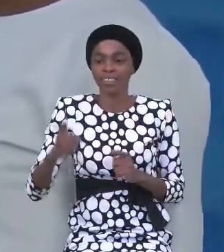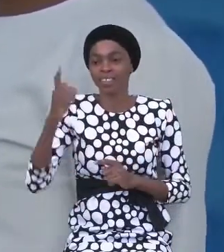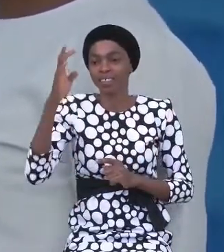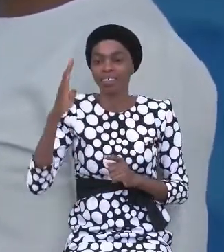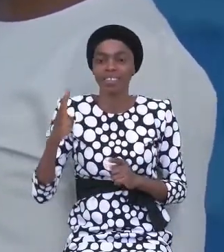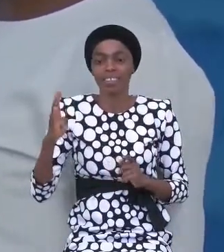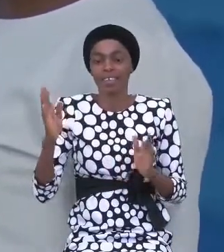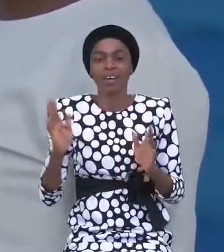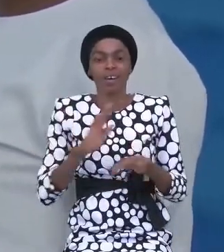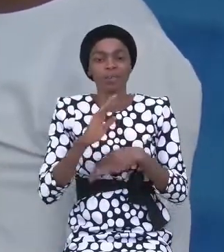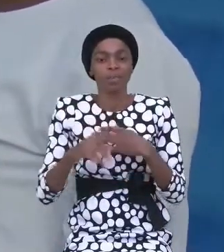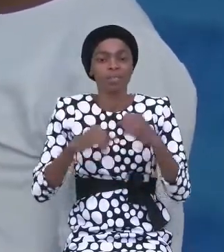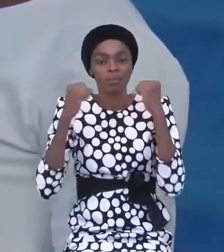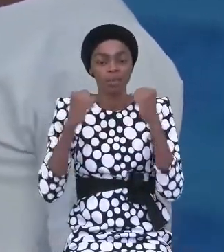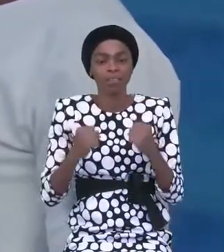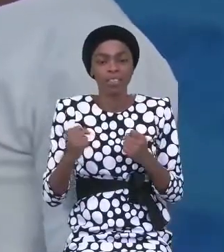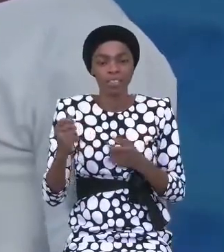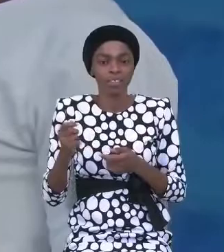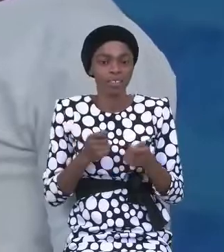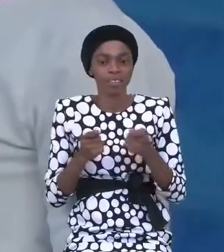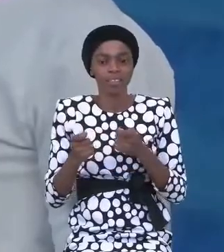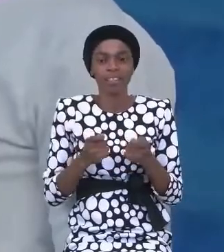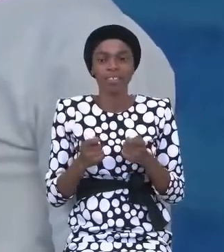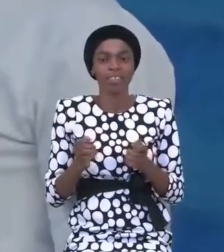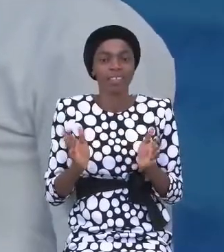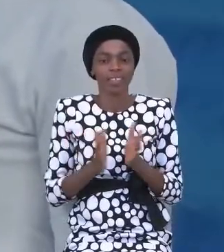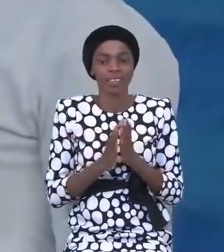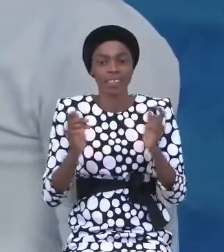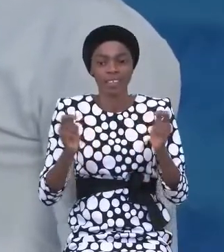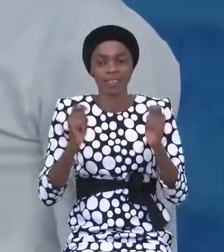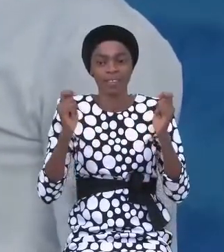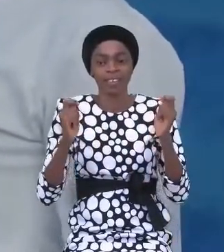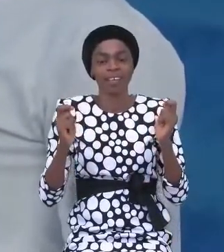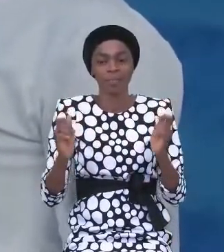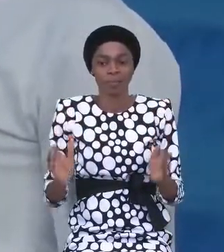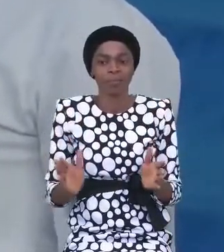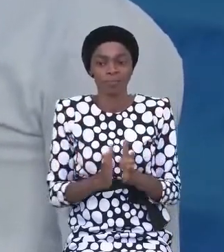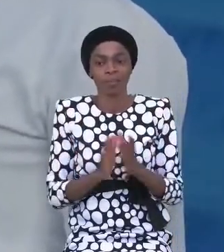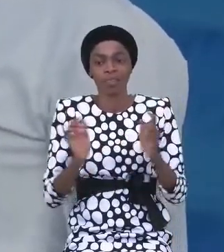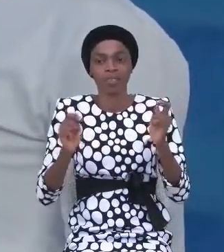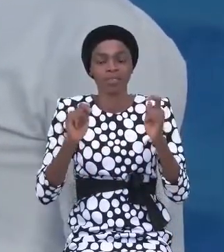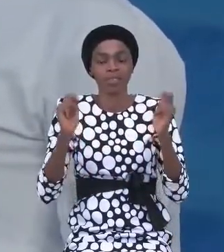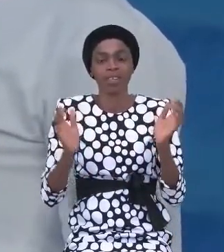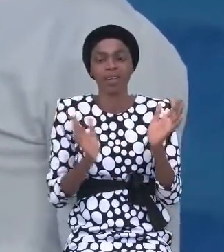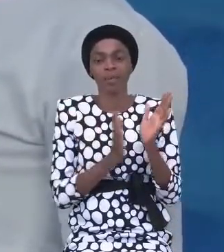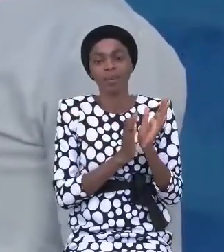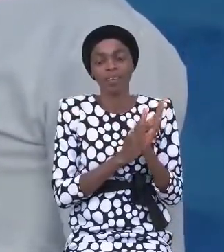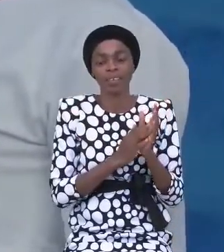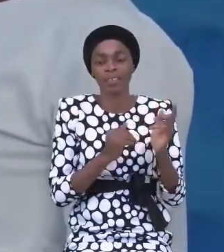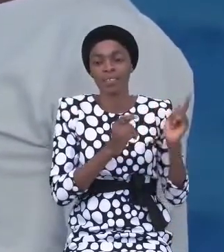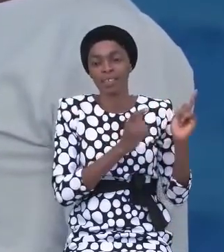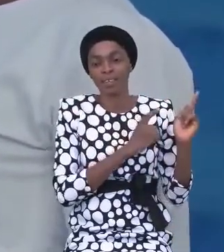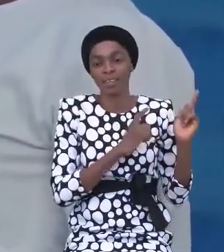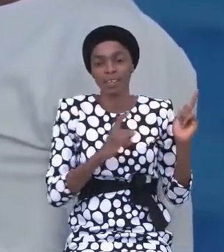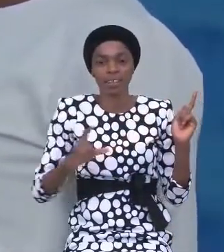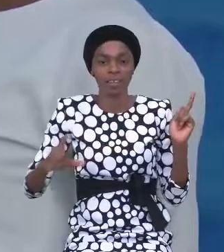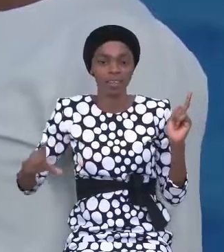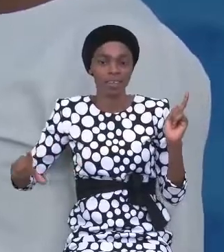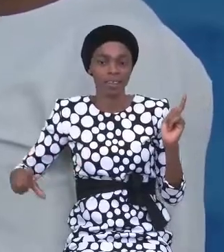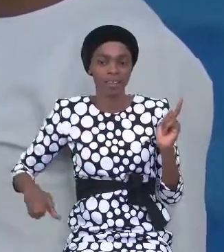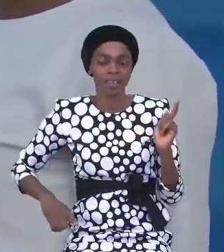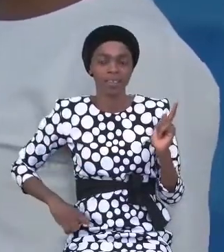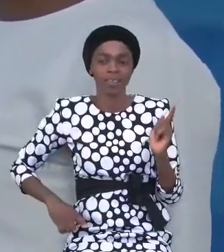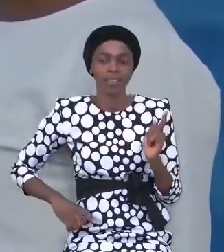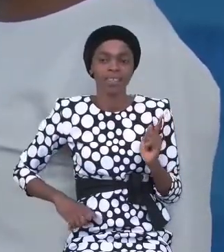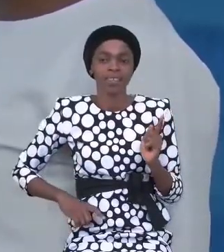Lord God omnipotent reigneth. Hallelujah, hallelujah, hallelujah, praise the Lord,